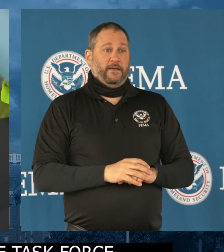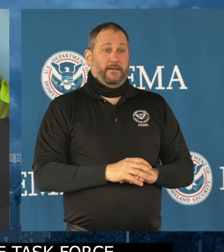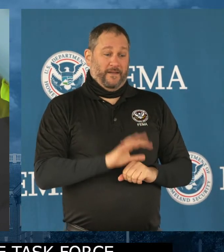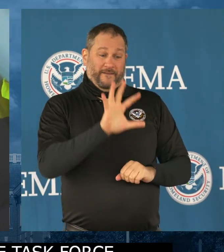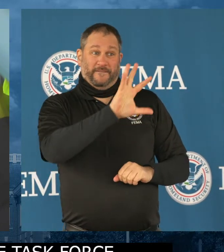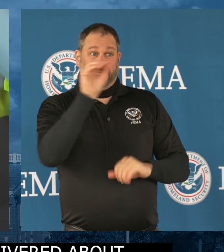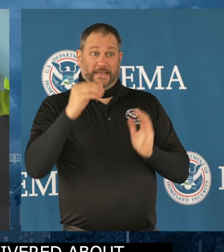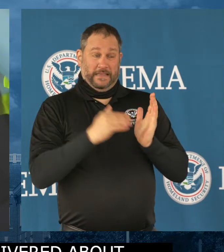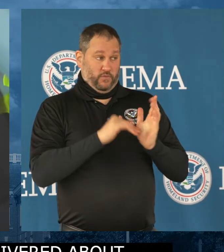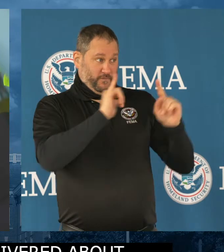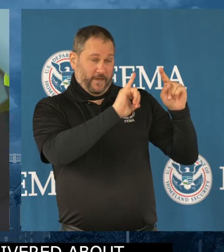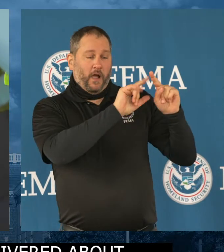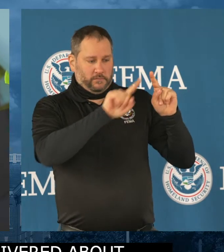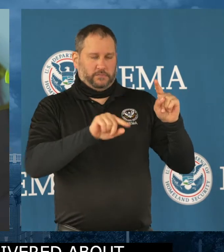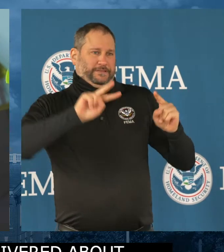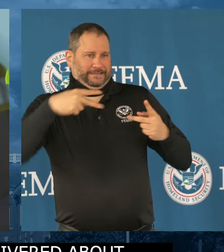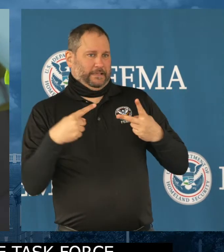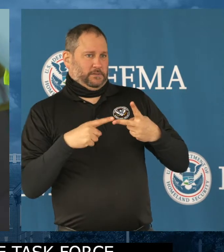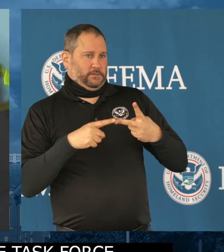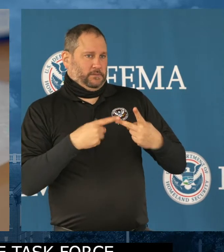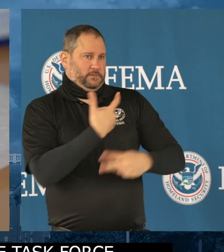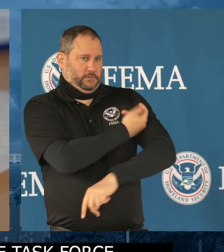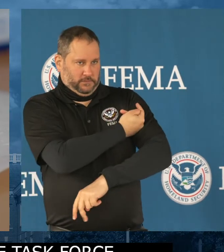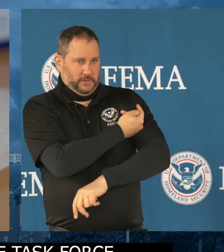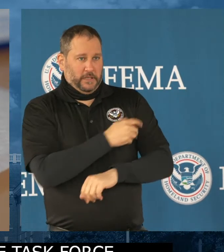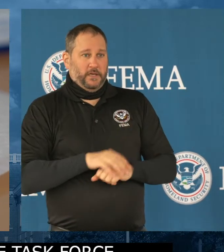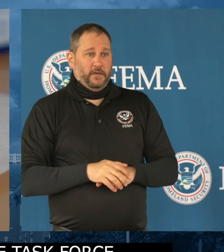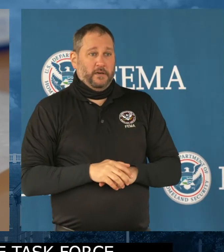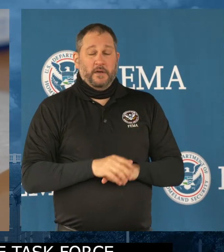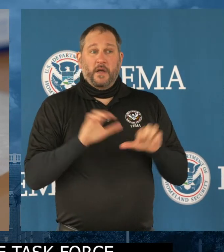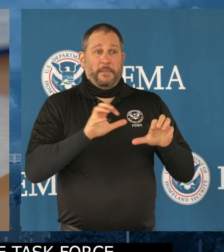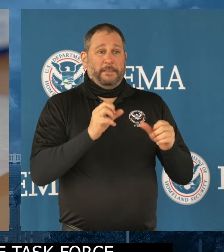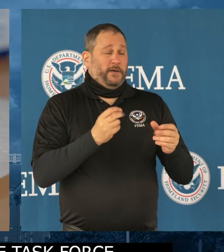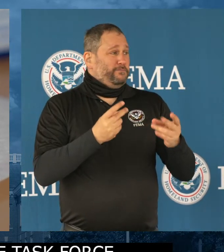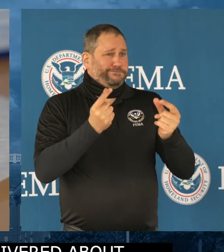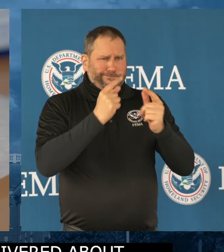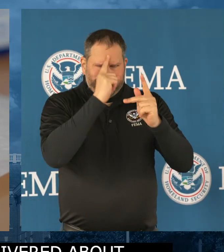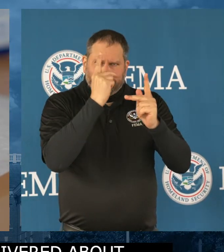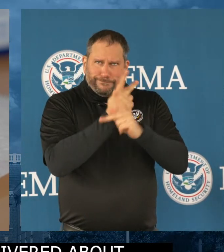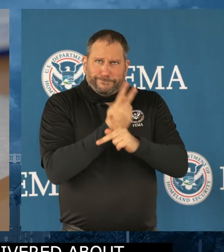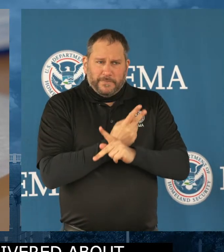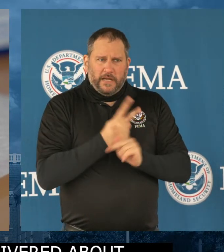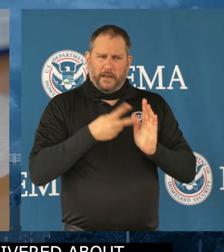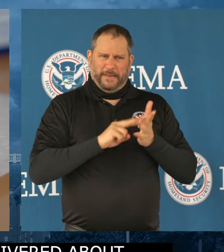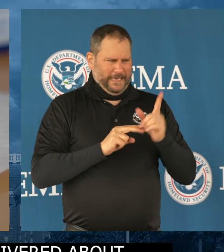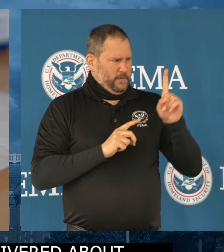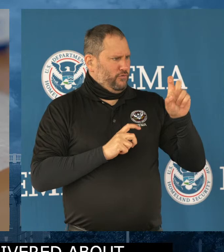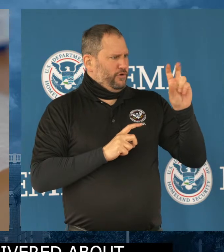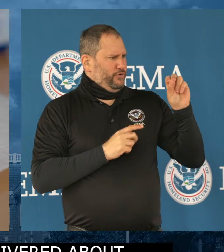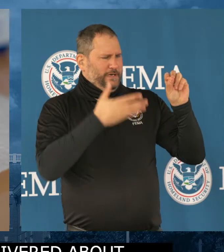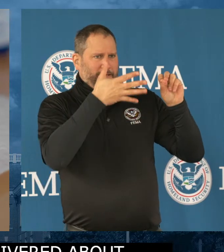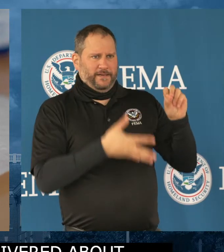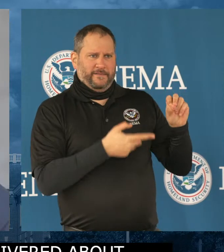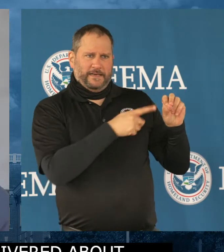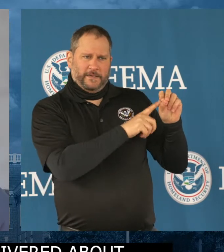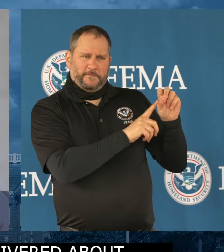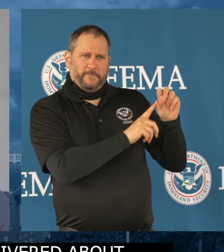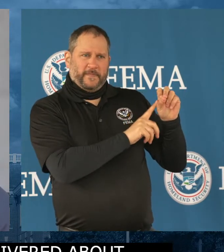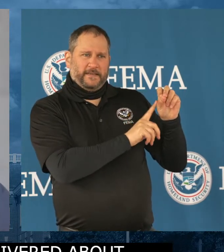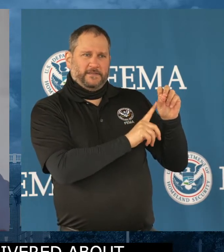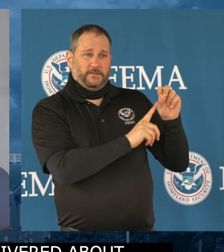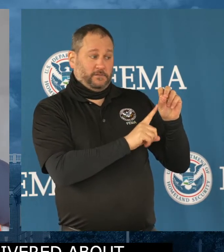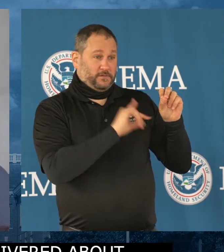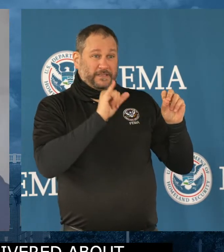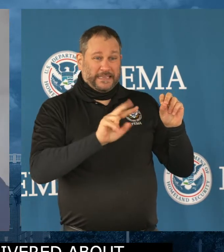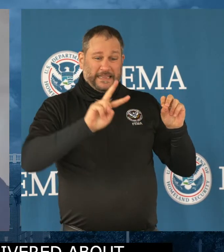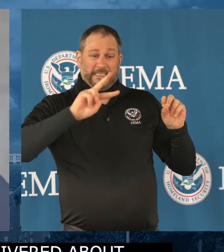doses. And so those of you who can do quick math know that we still have 130,000 of those second